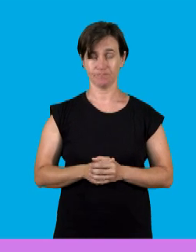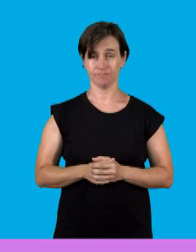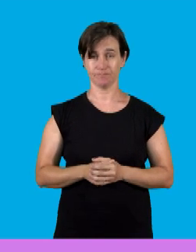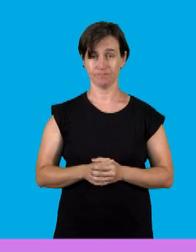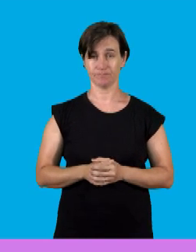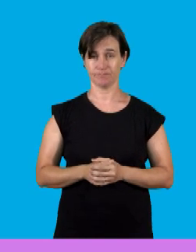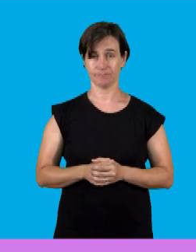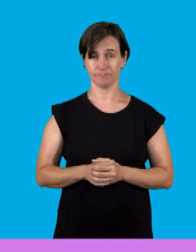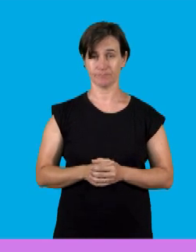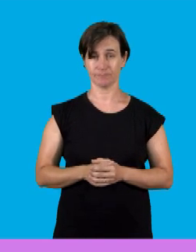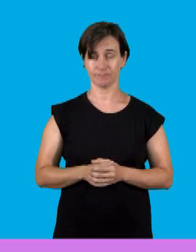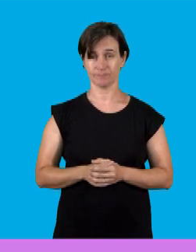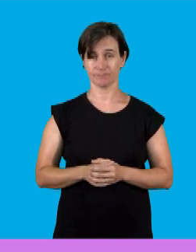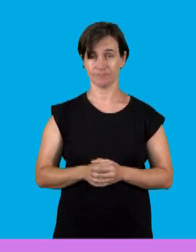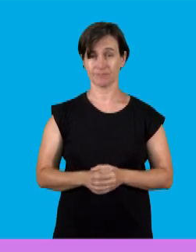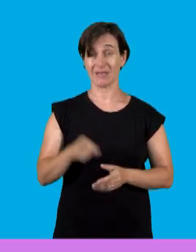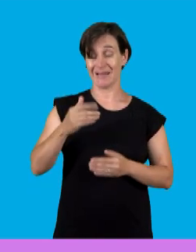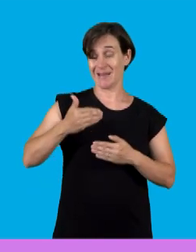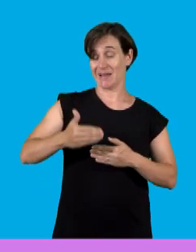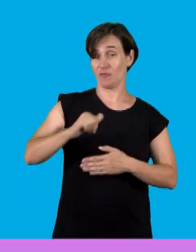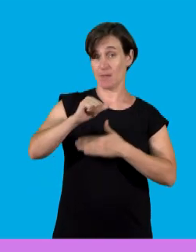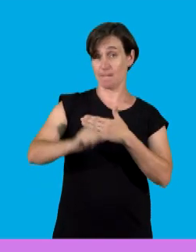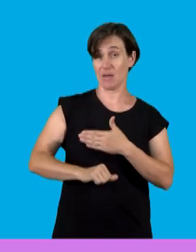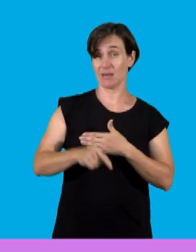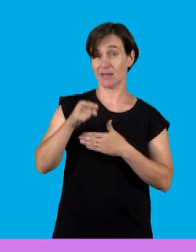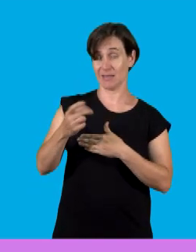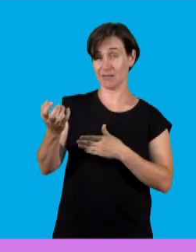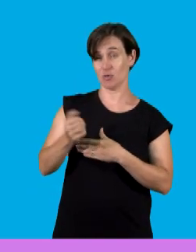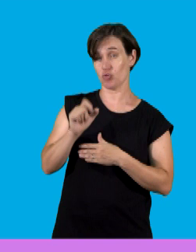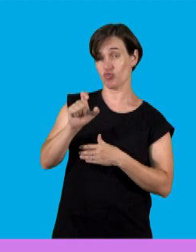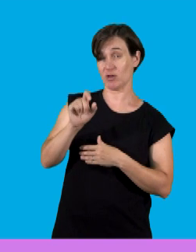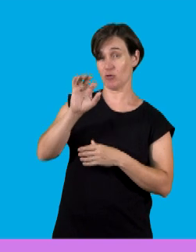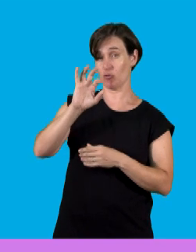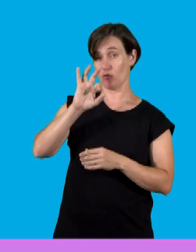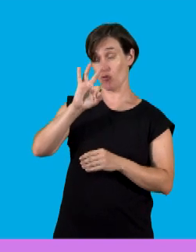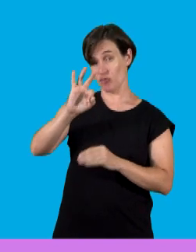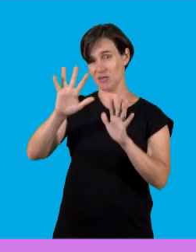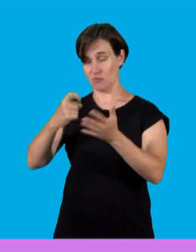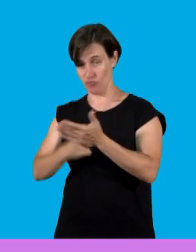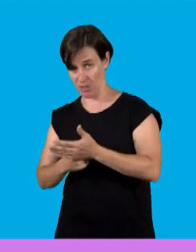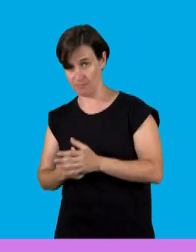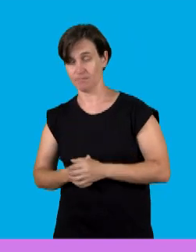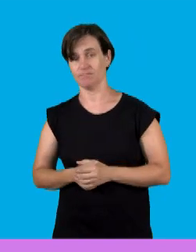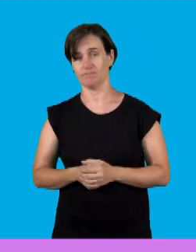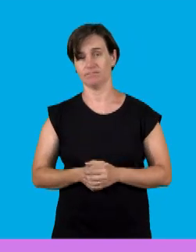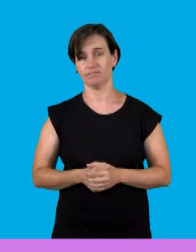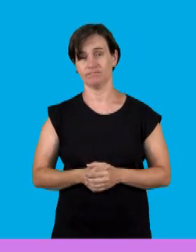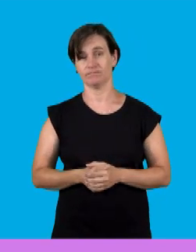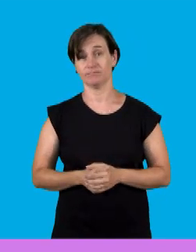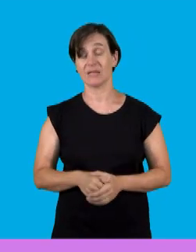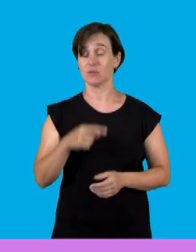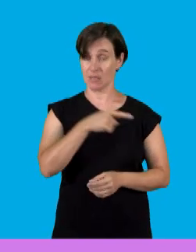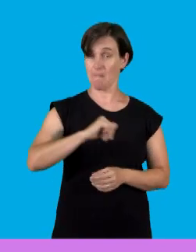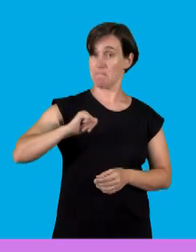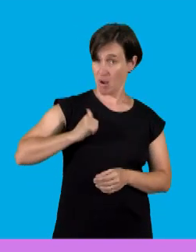Rooyen per month will get medical aid tax credit of 310 Rand. We also indicated that Mr. van Rooyen